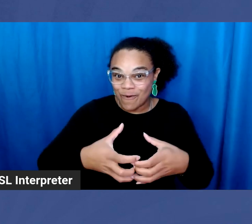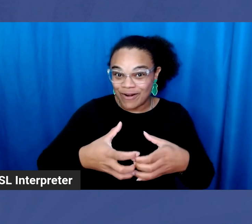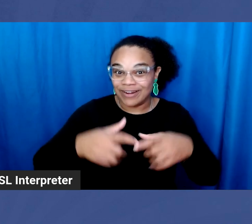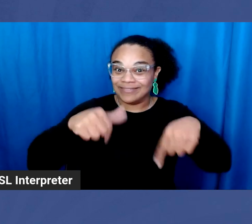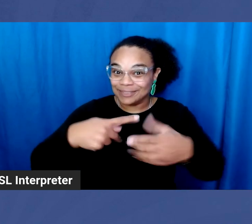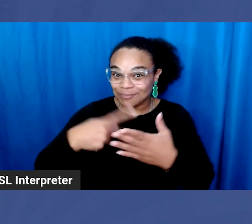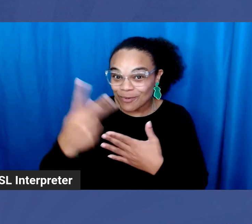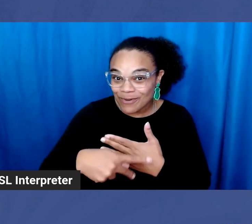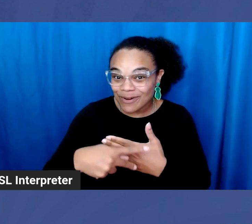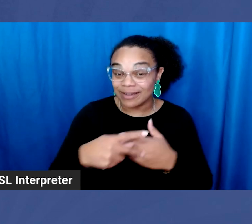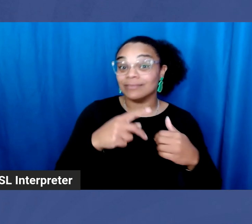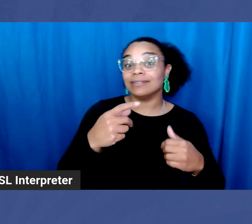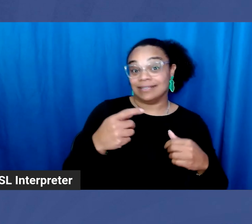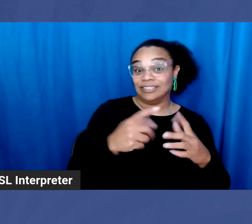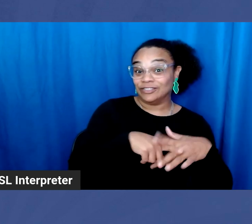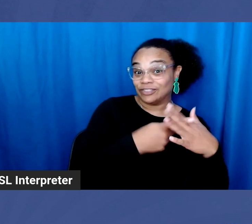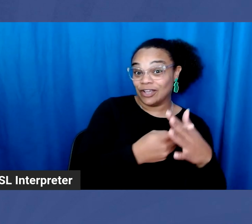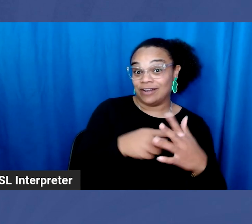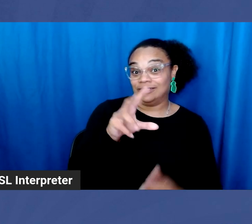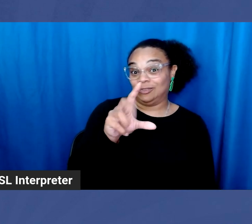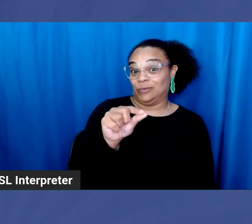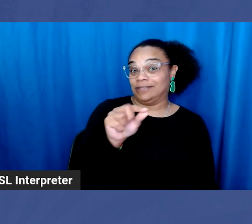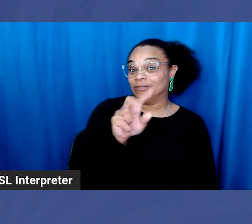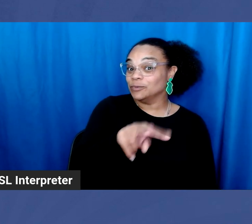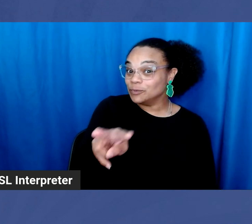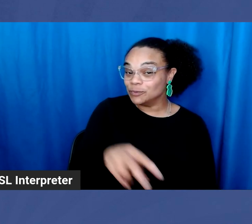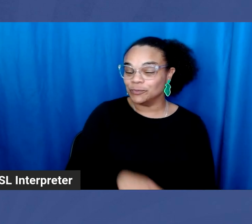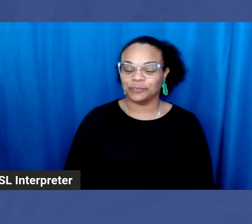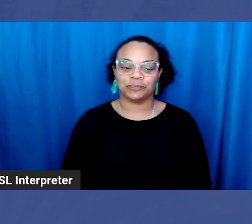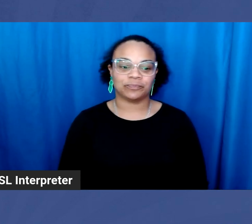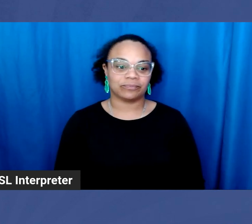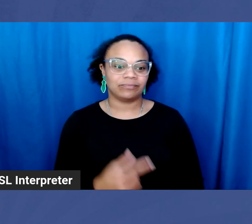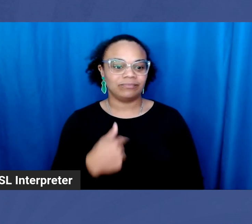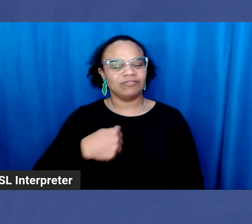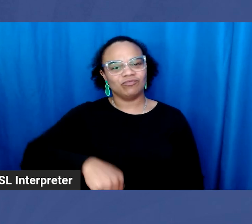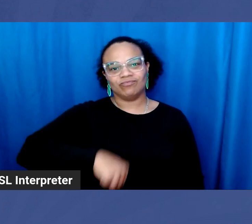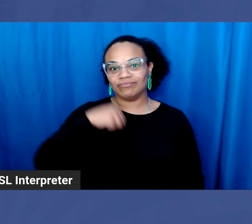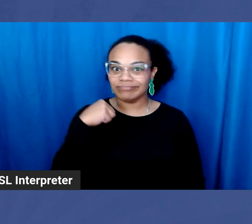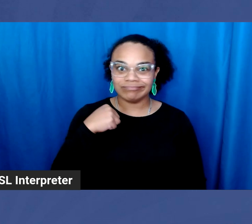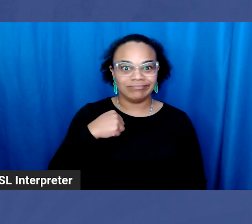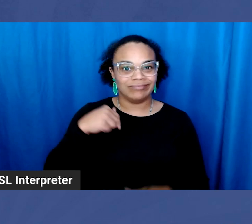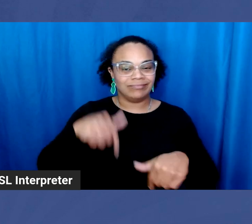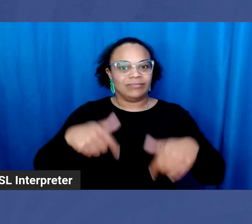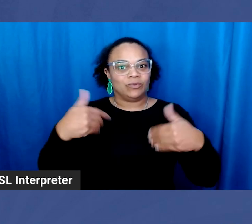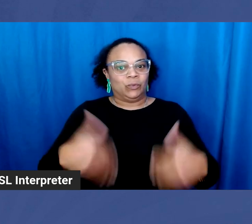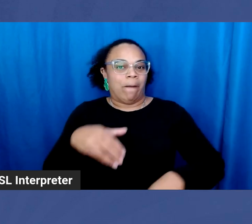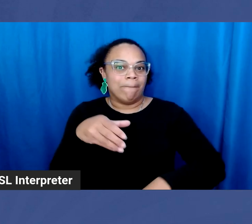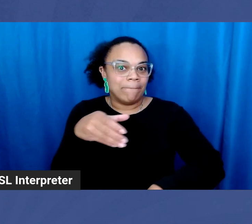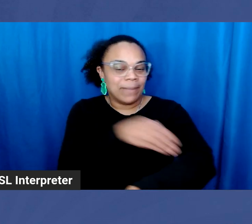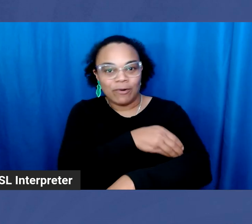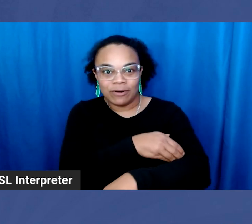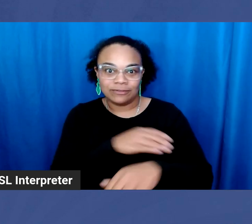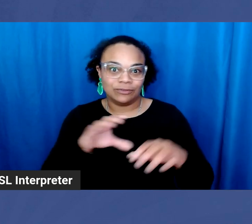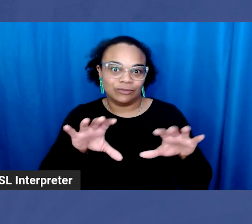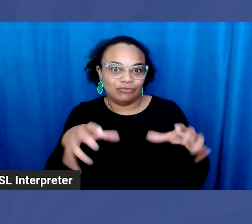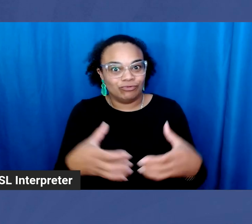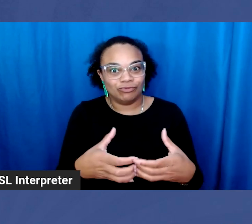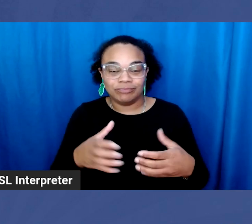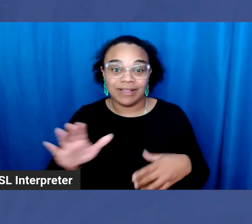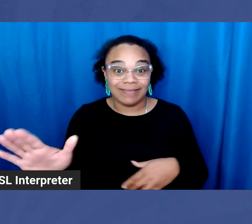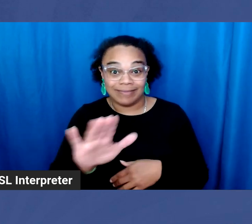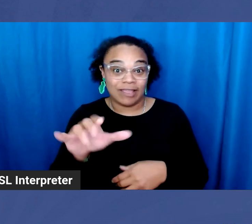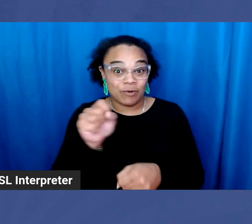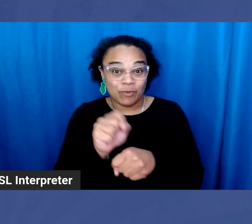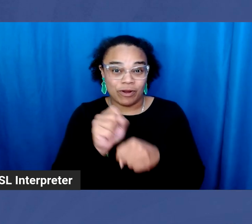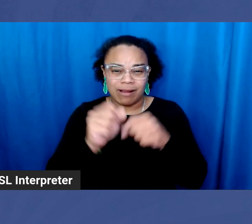program, which began in 2022. I am so proud of this powerful group personally. The diversity of their